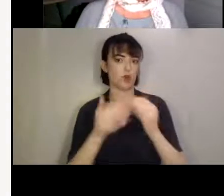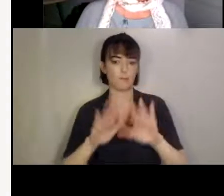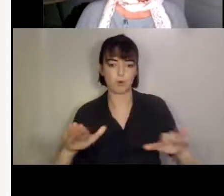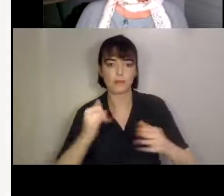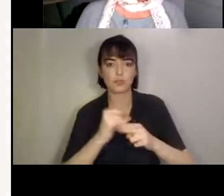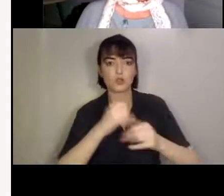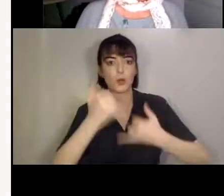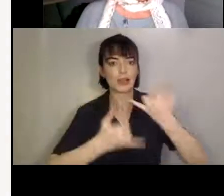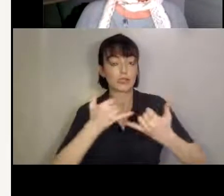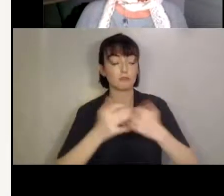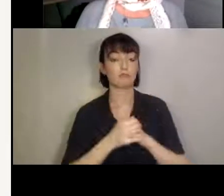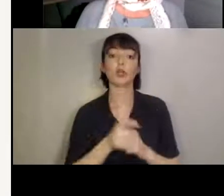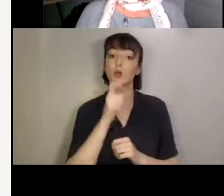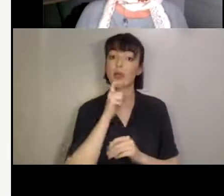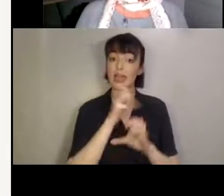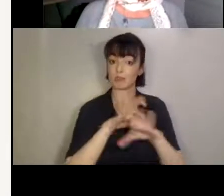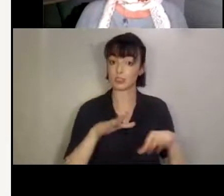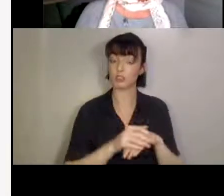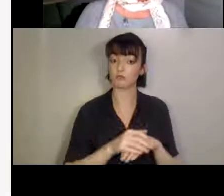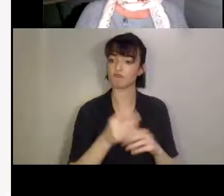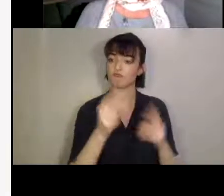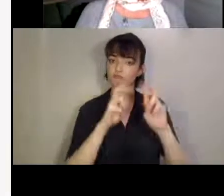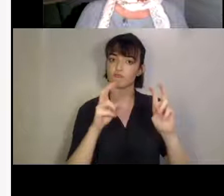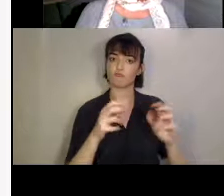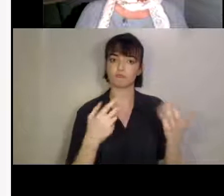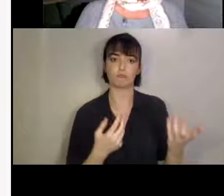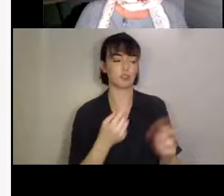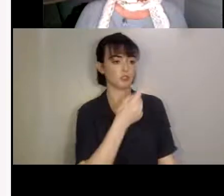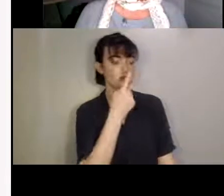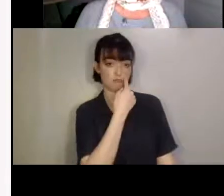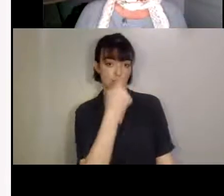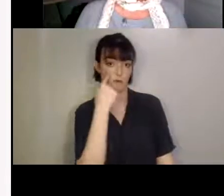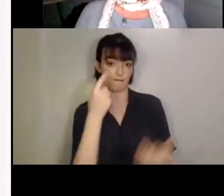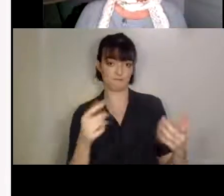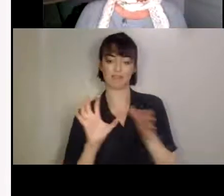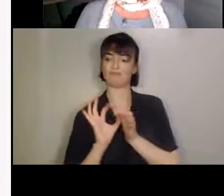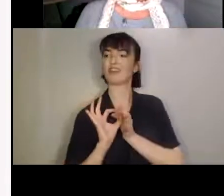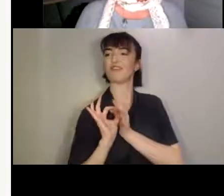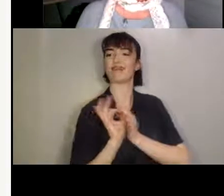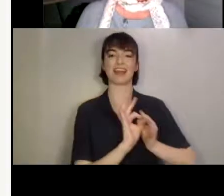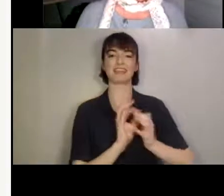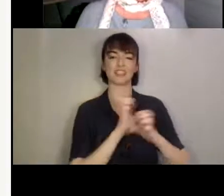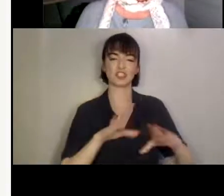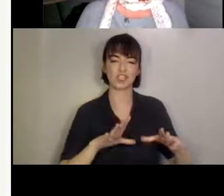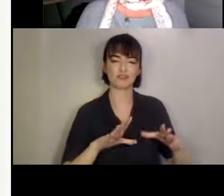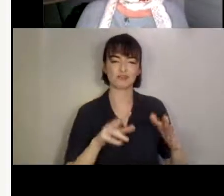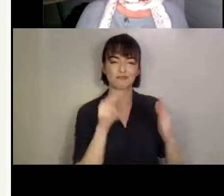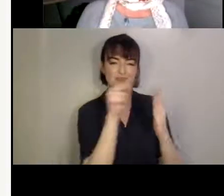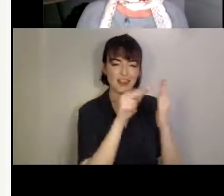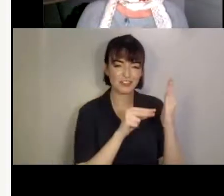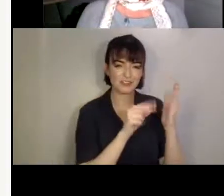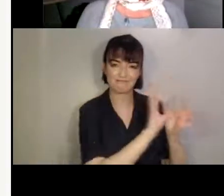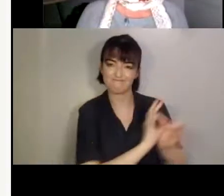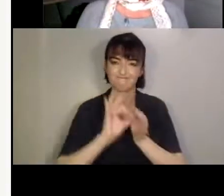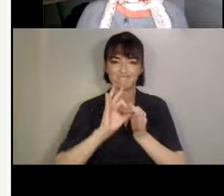there's good research to show that they relate to children's literacy and academic skills later on. They're also